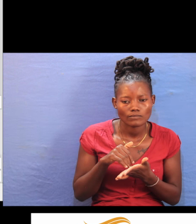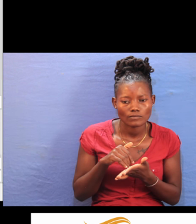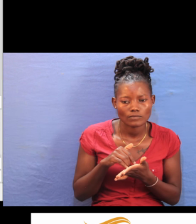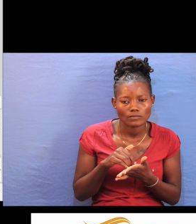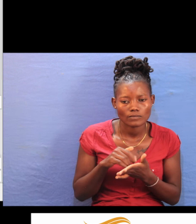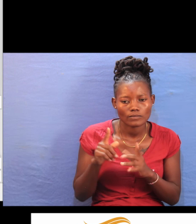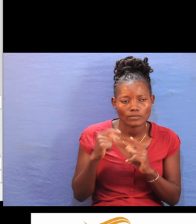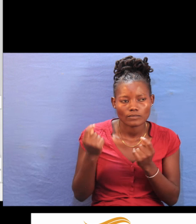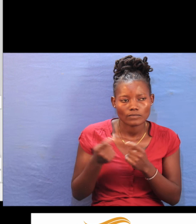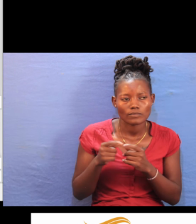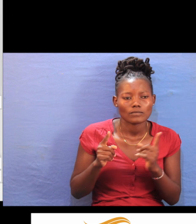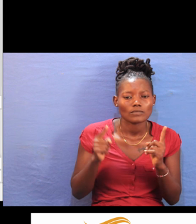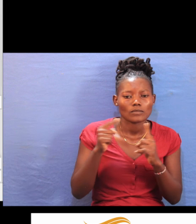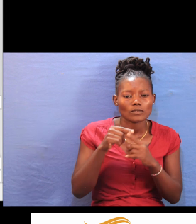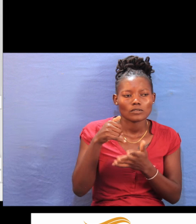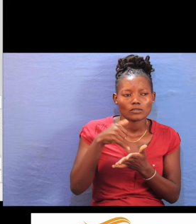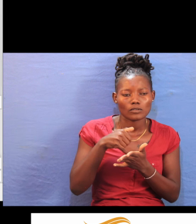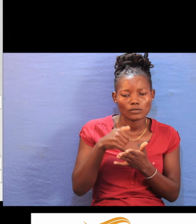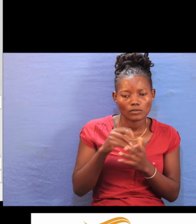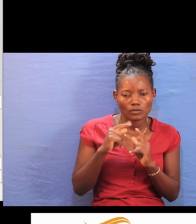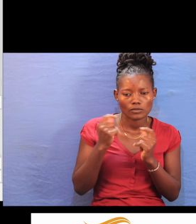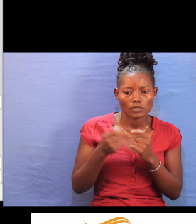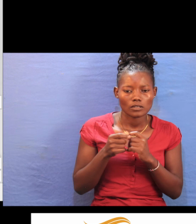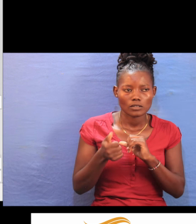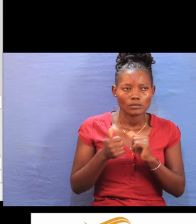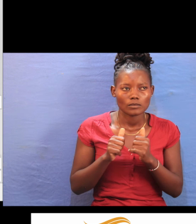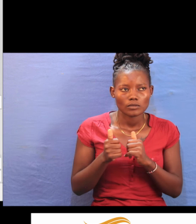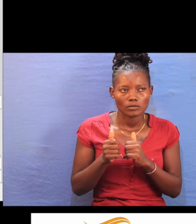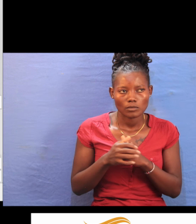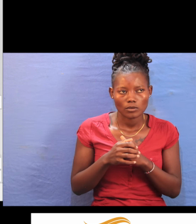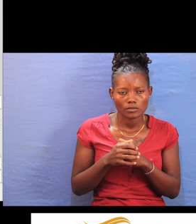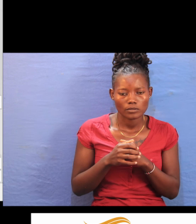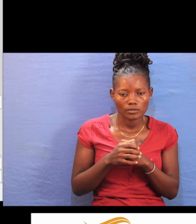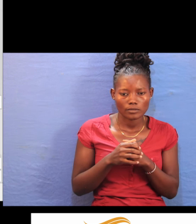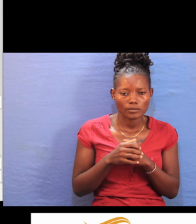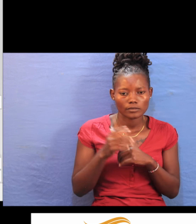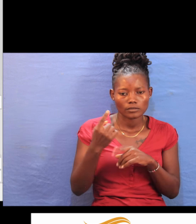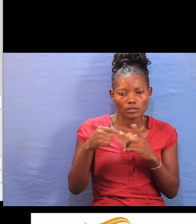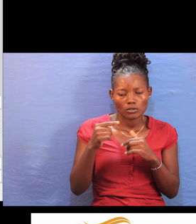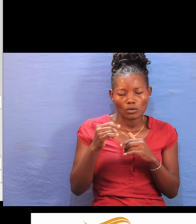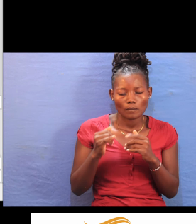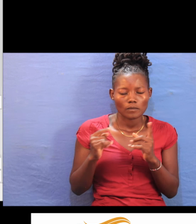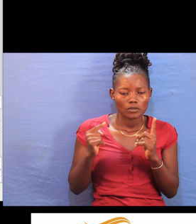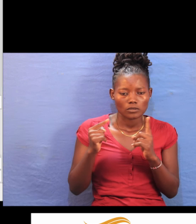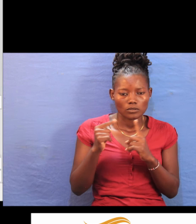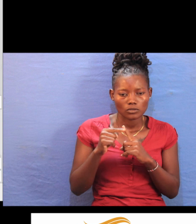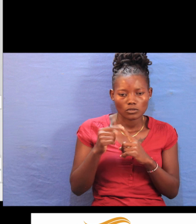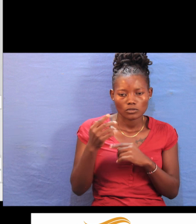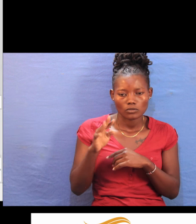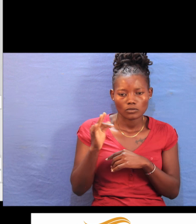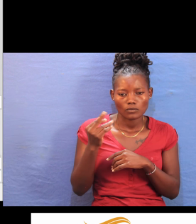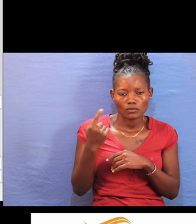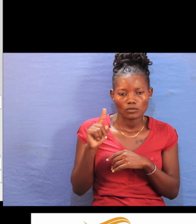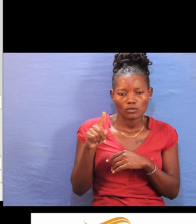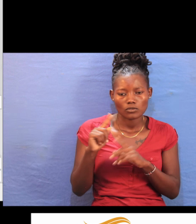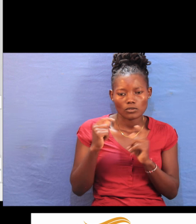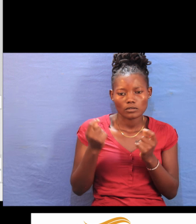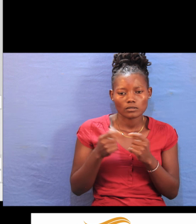times, placement, all these, any goals you have